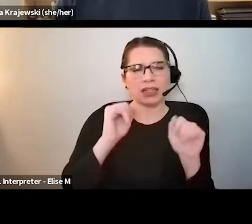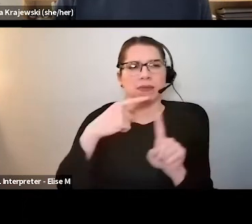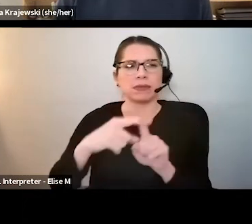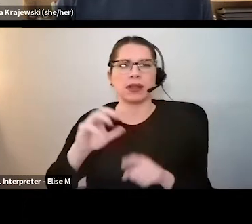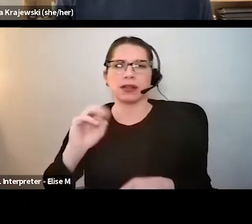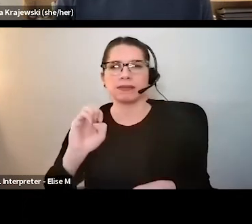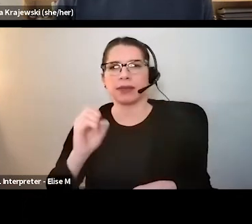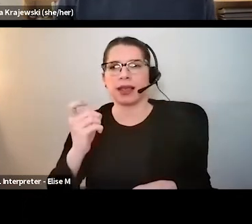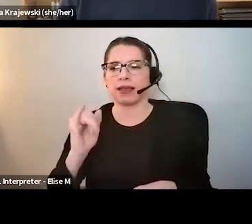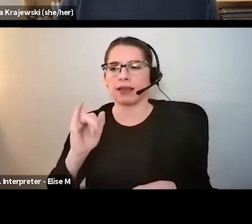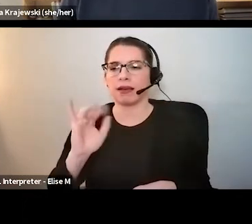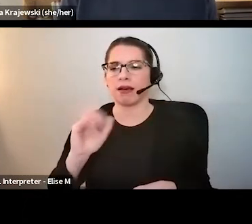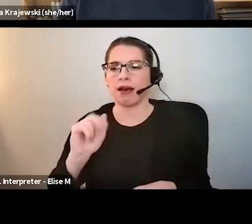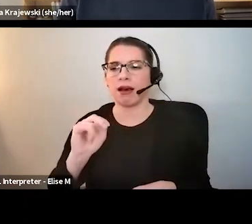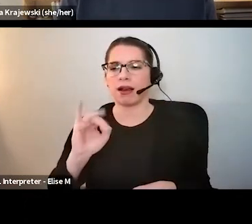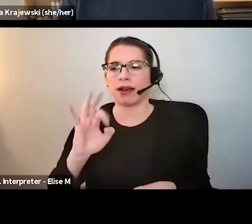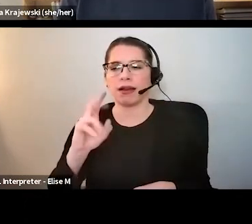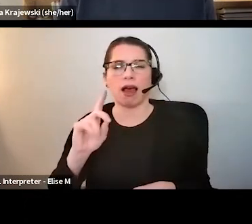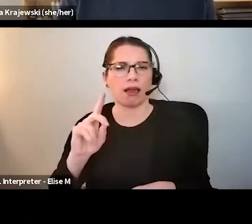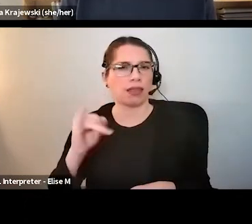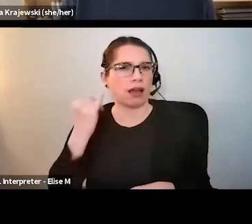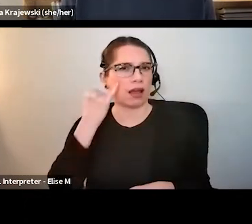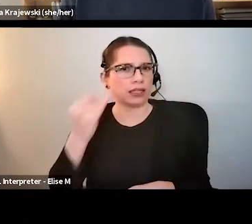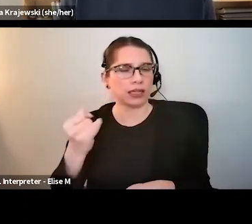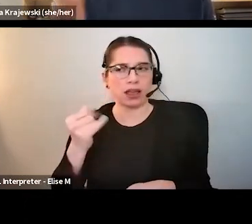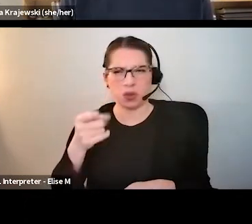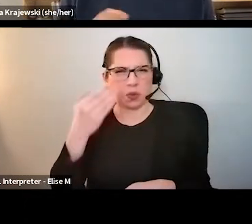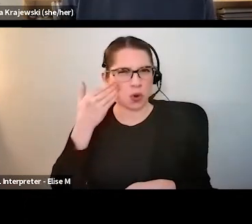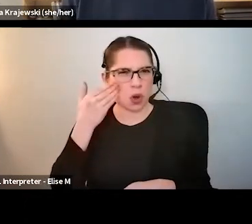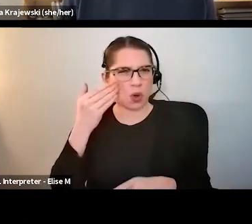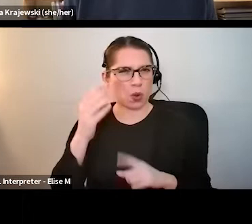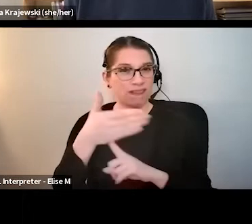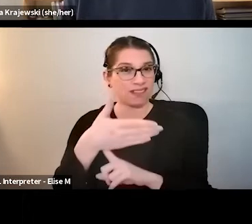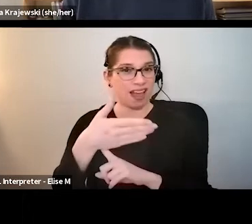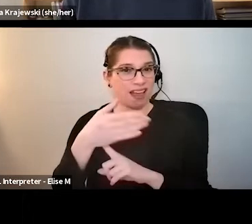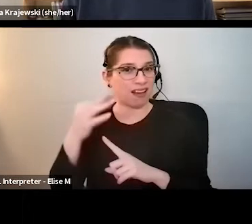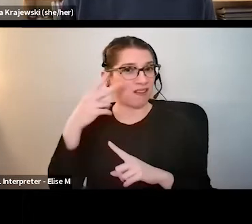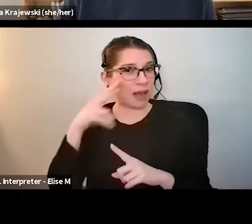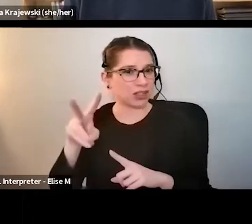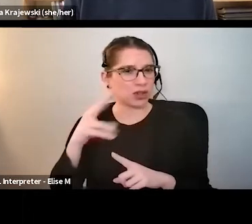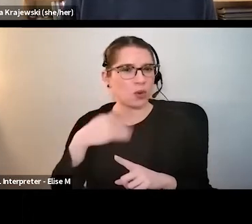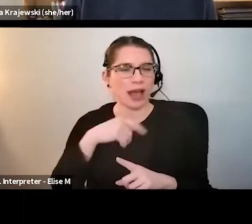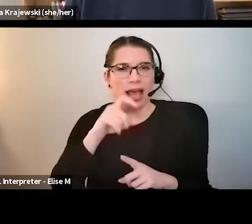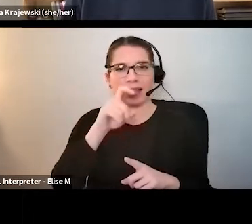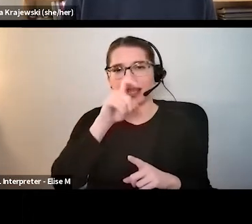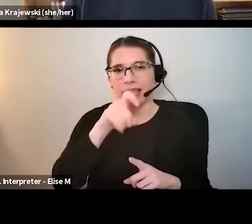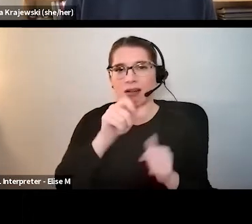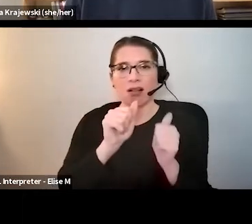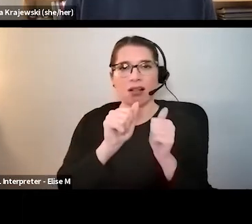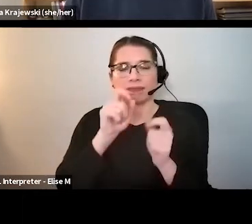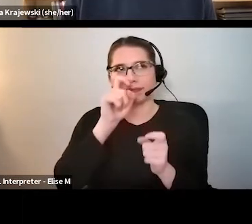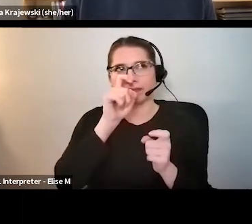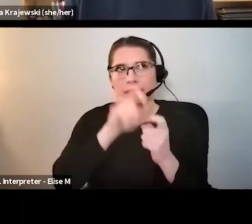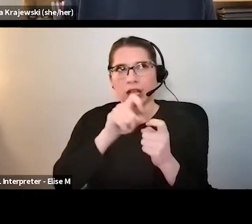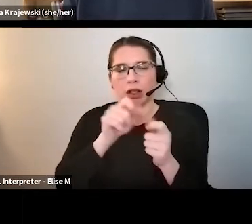know, the national flag of Mexico features a cactus and an eagle holding a snake in its beak.